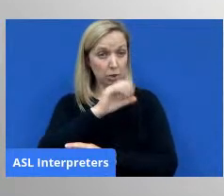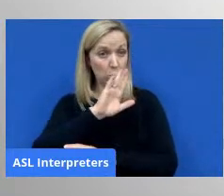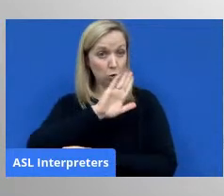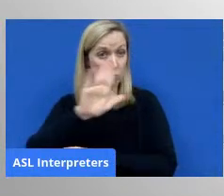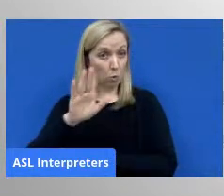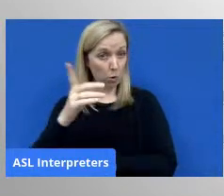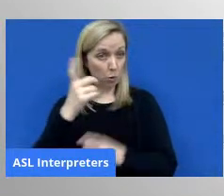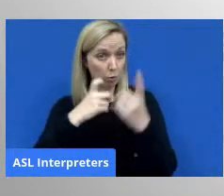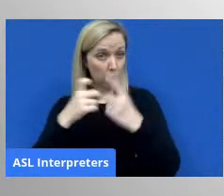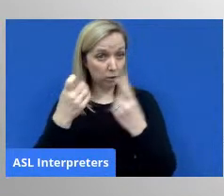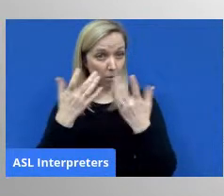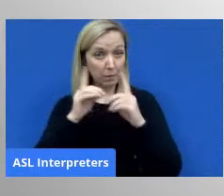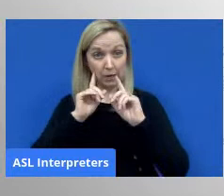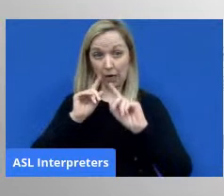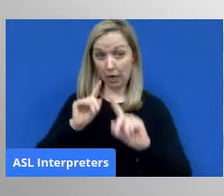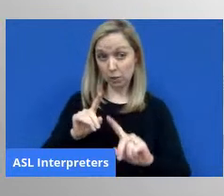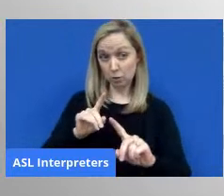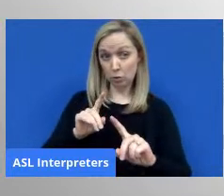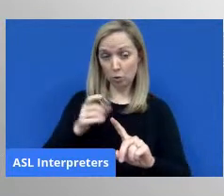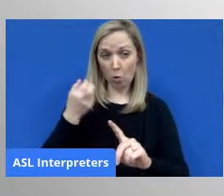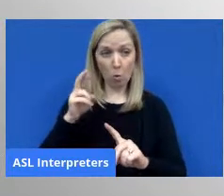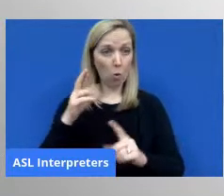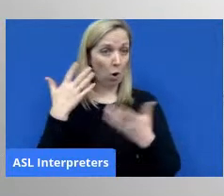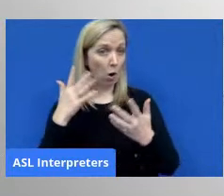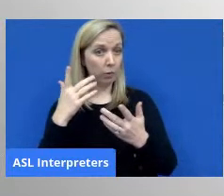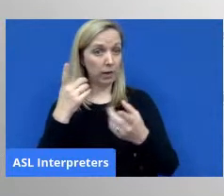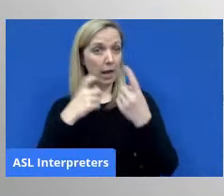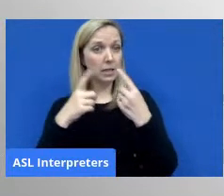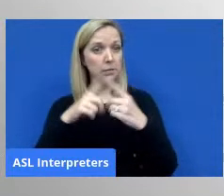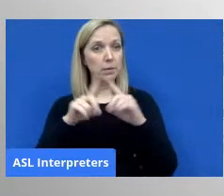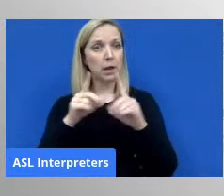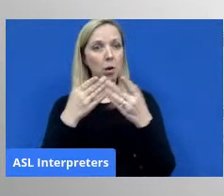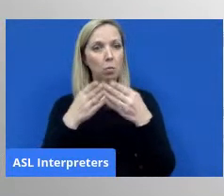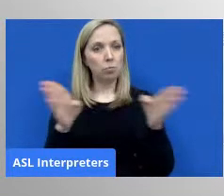answered or asked, but I will open the floor for a motion.